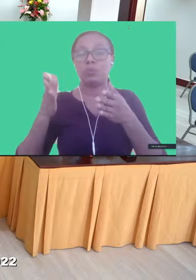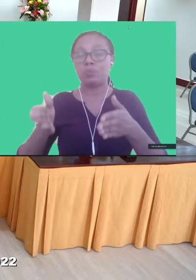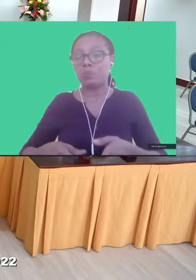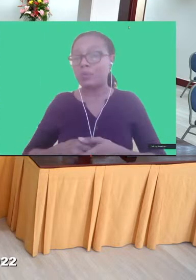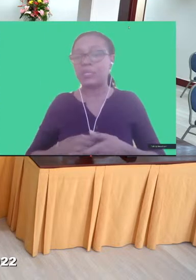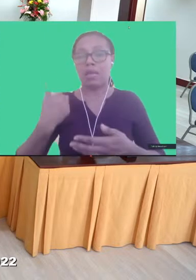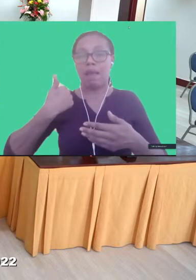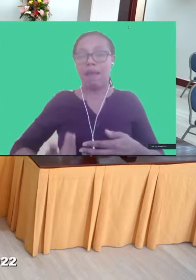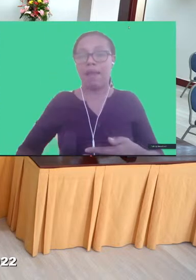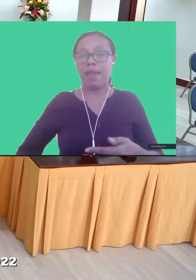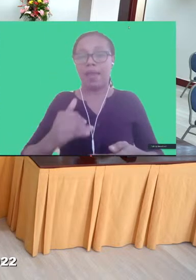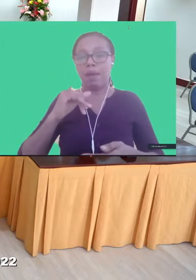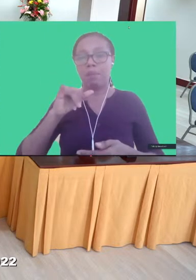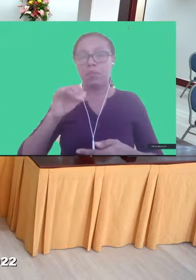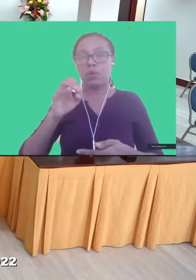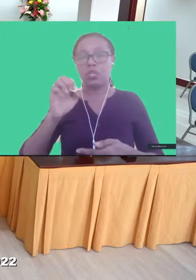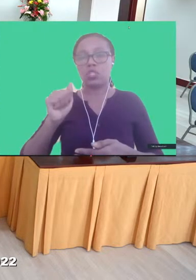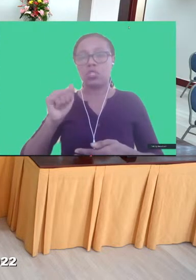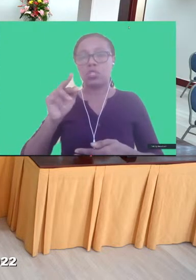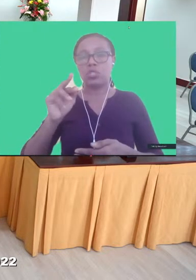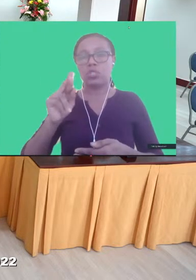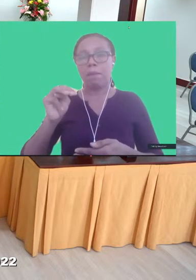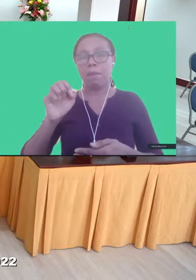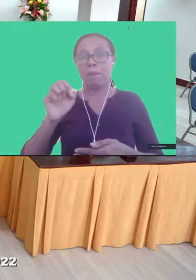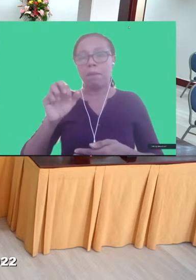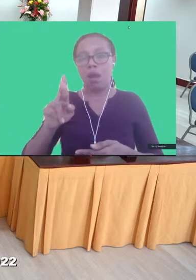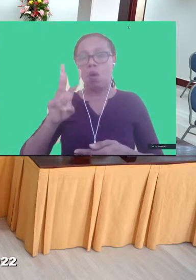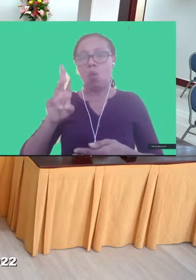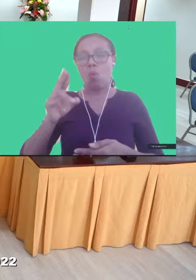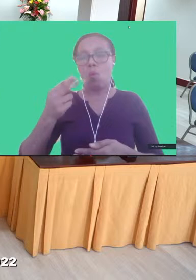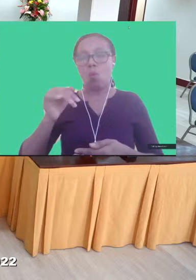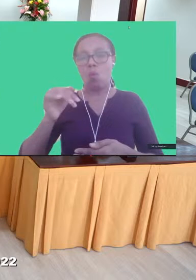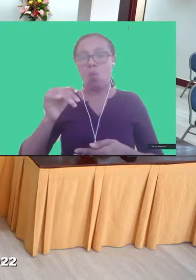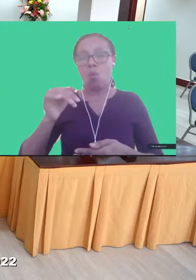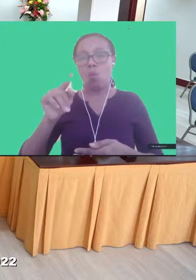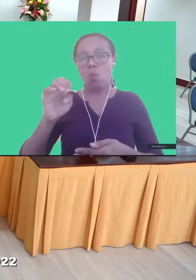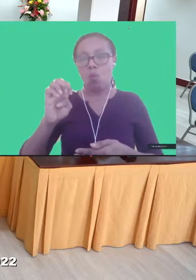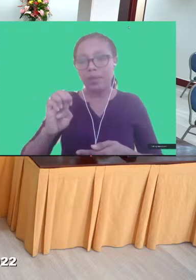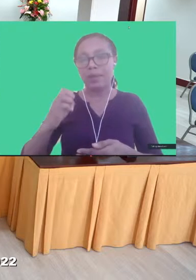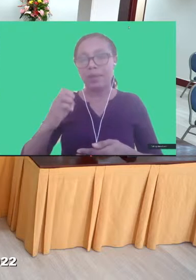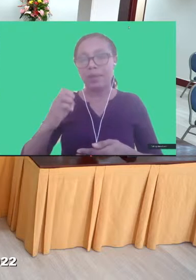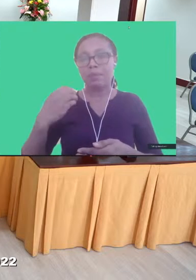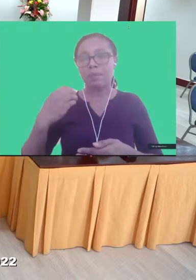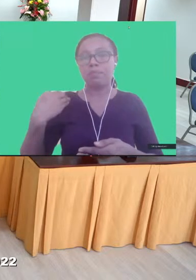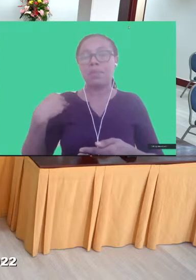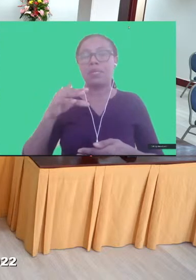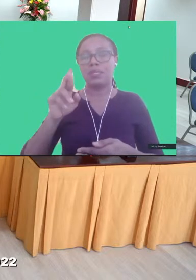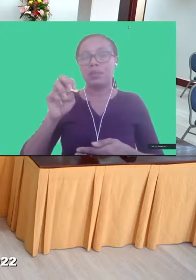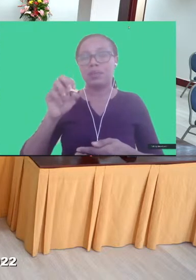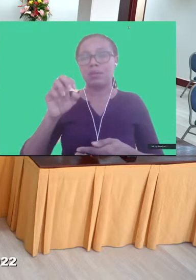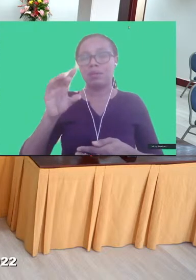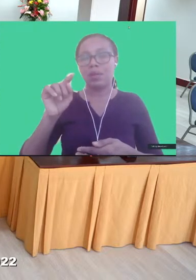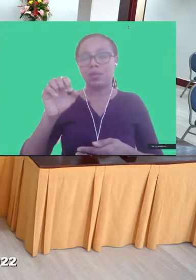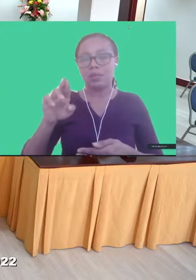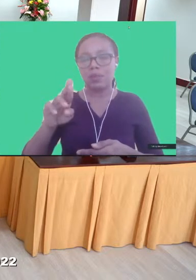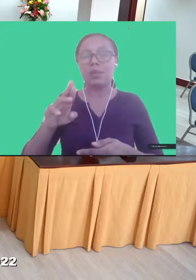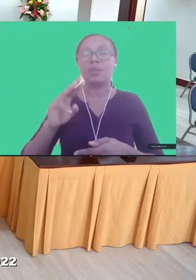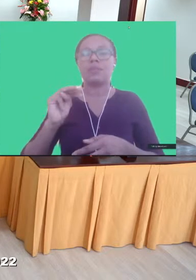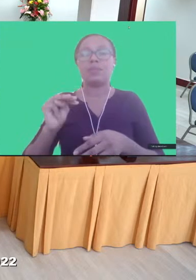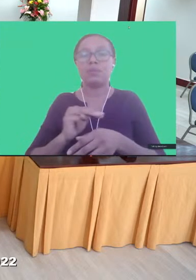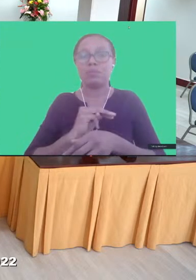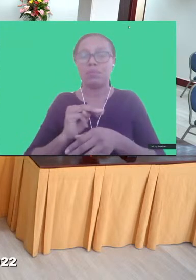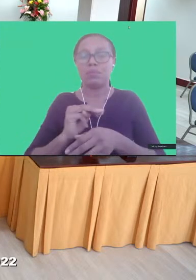Natural Resources in the Ministry of Energy, Small Business and Entrepreneurship, and a geologist by profession. As